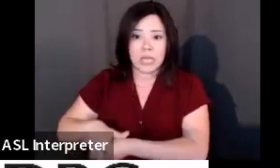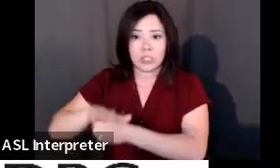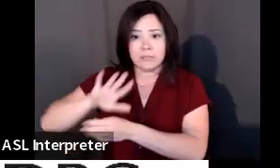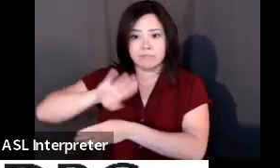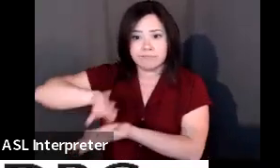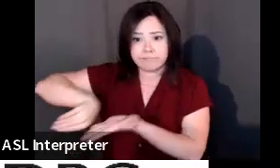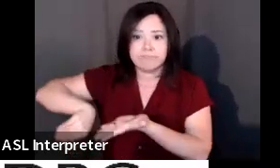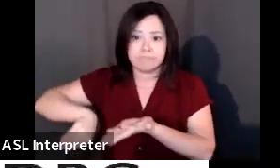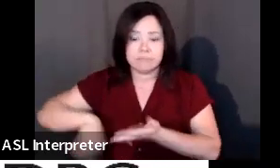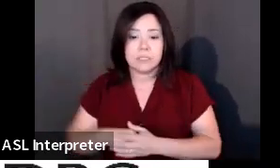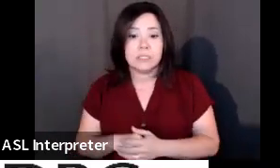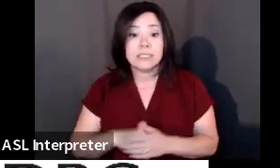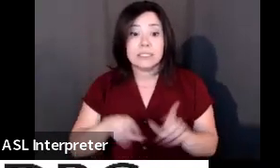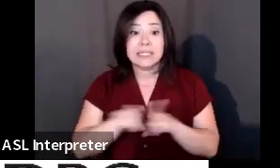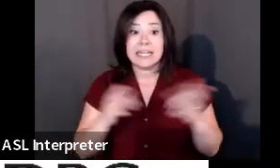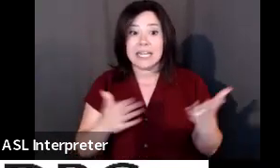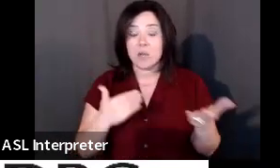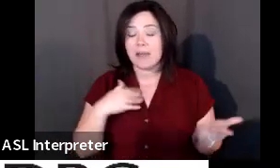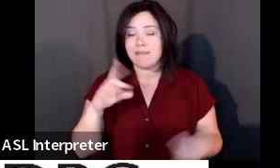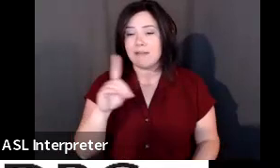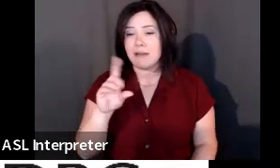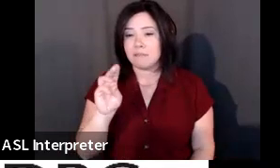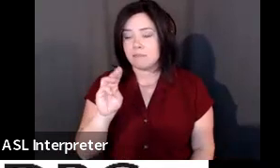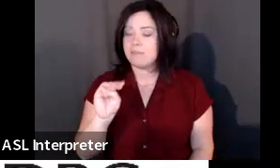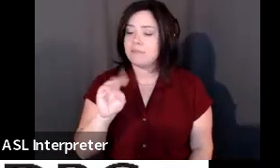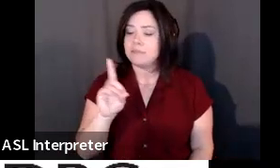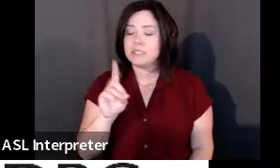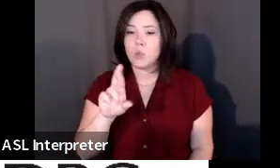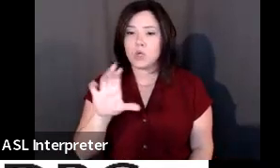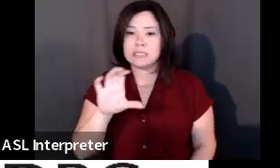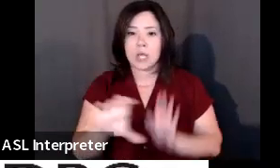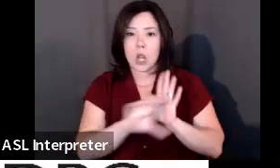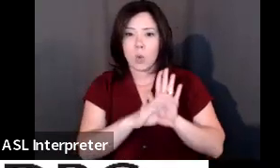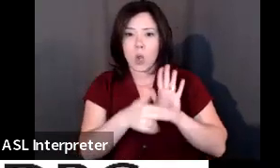the MDRC logo.